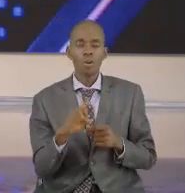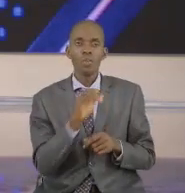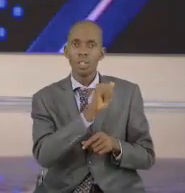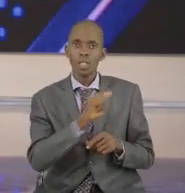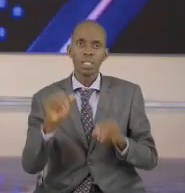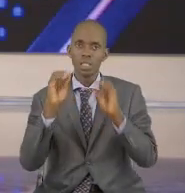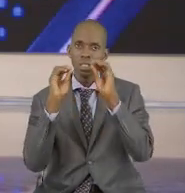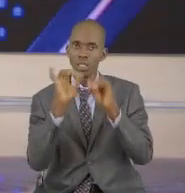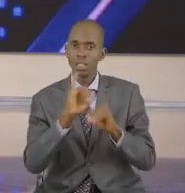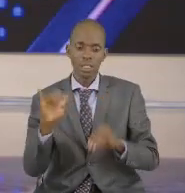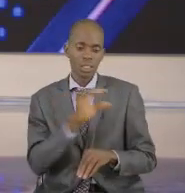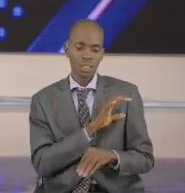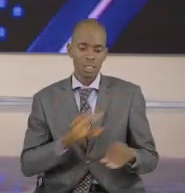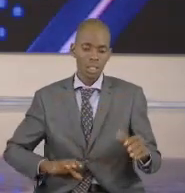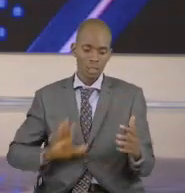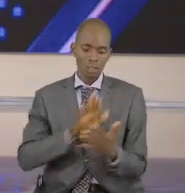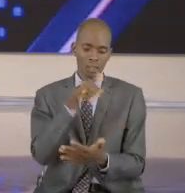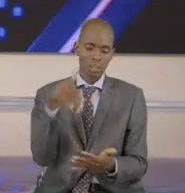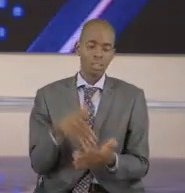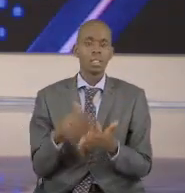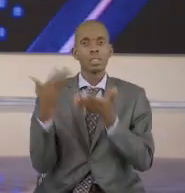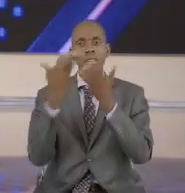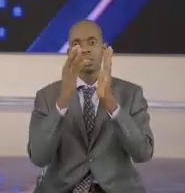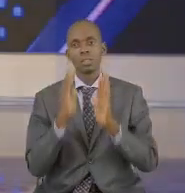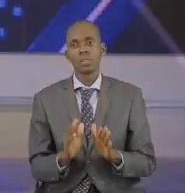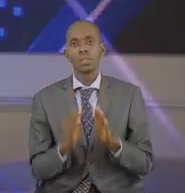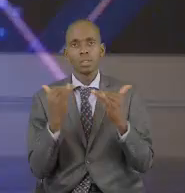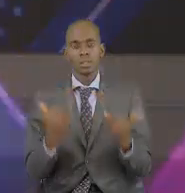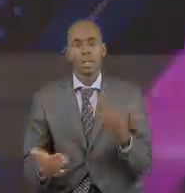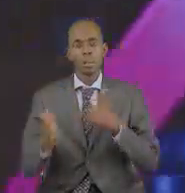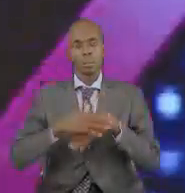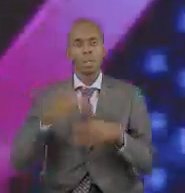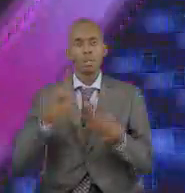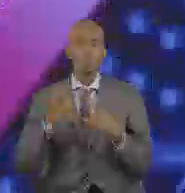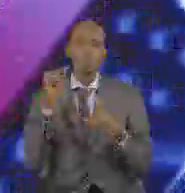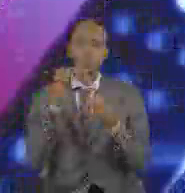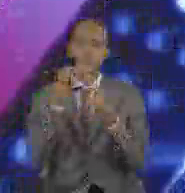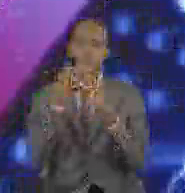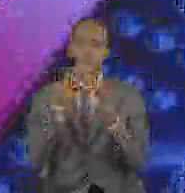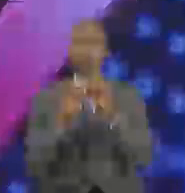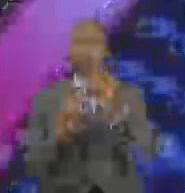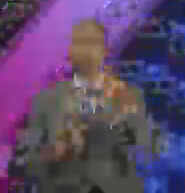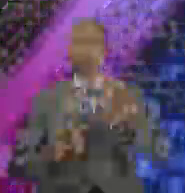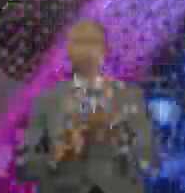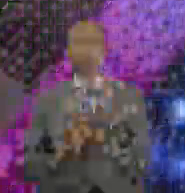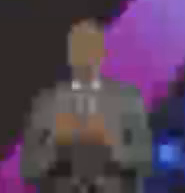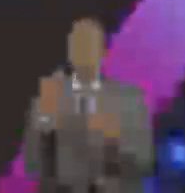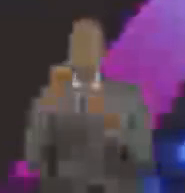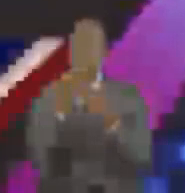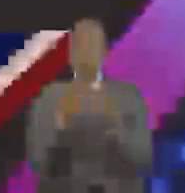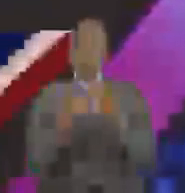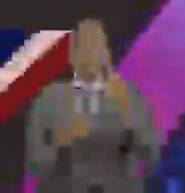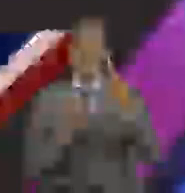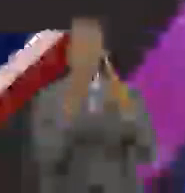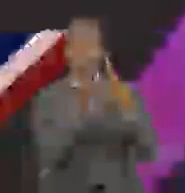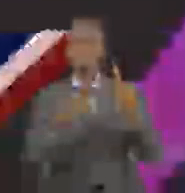teaching, Christ-centered servant. Let's look at number one. Number one, we're looking at the testimony of